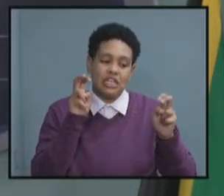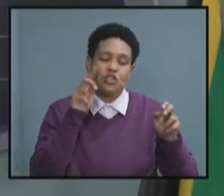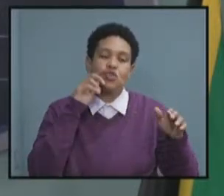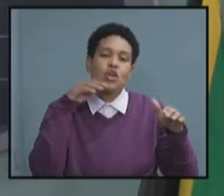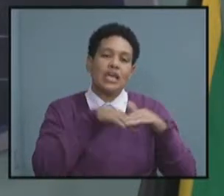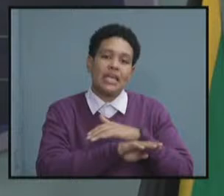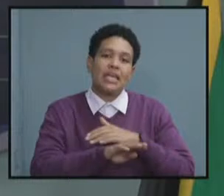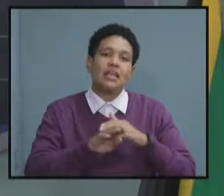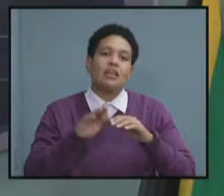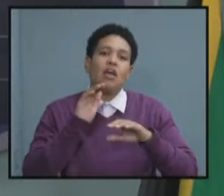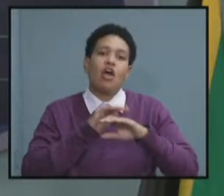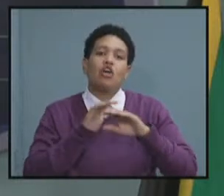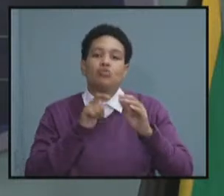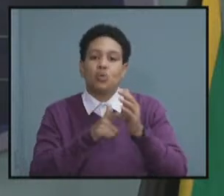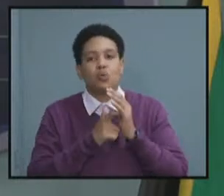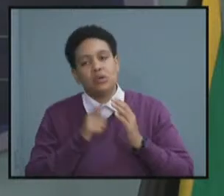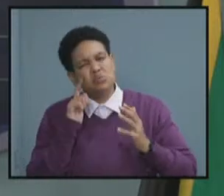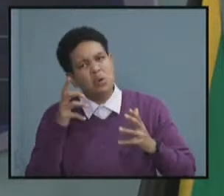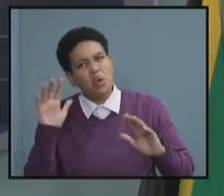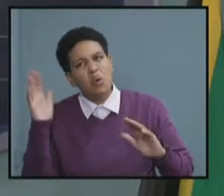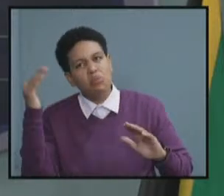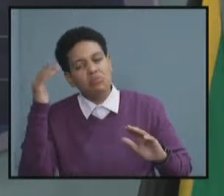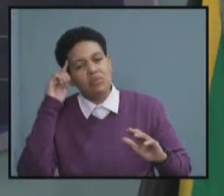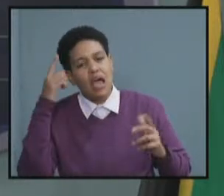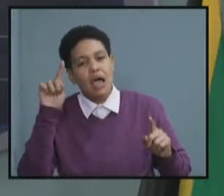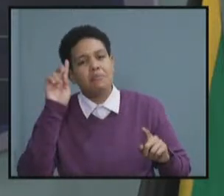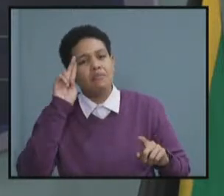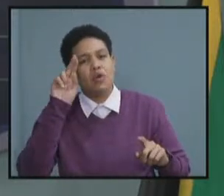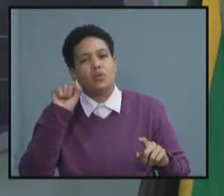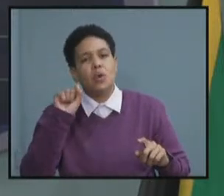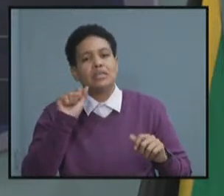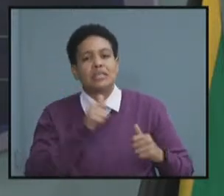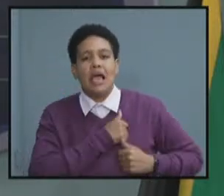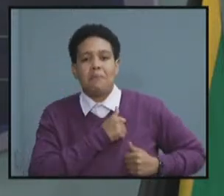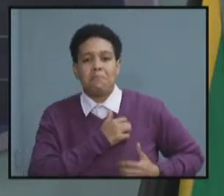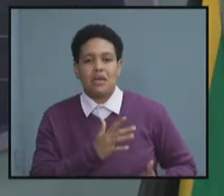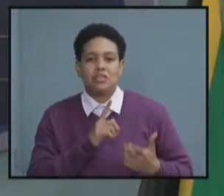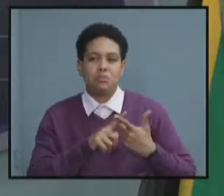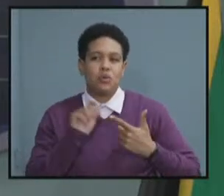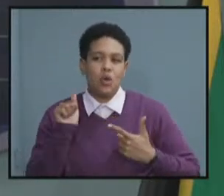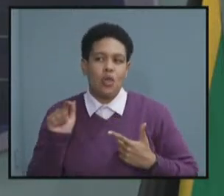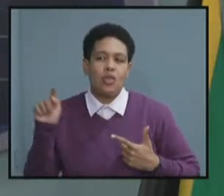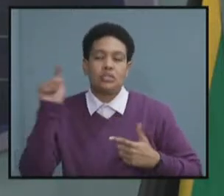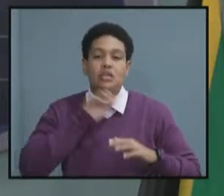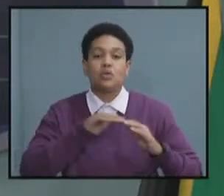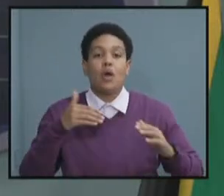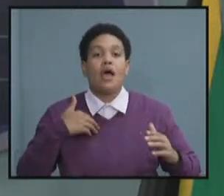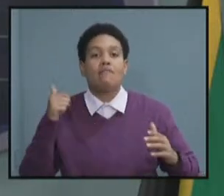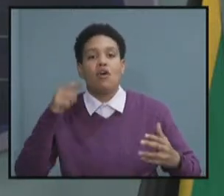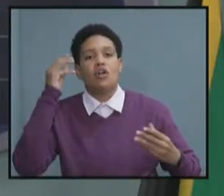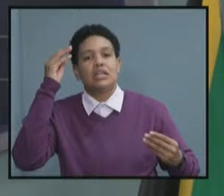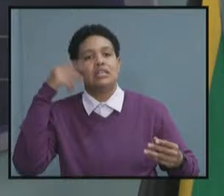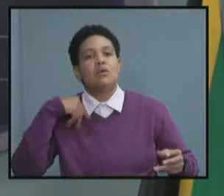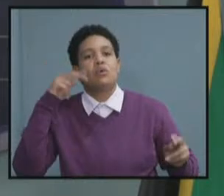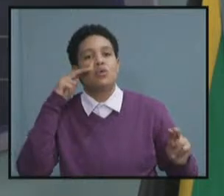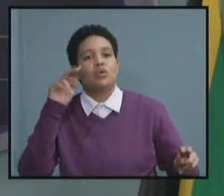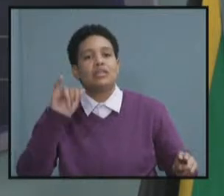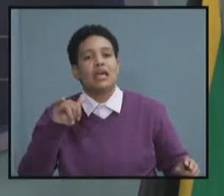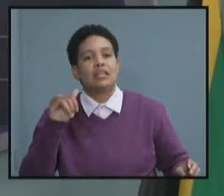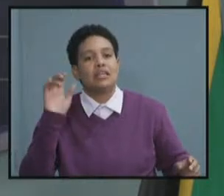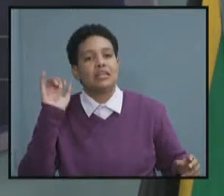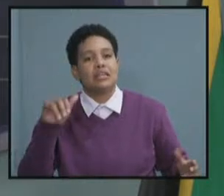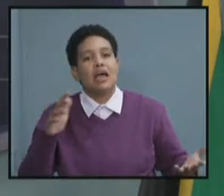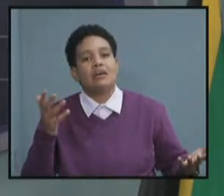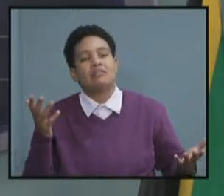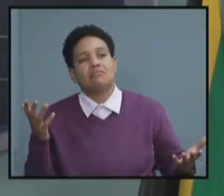in on request. That happened for the U.S. Ambassador, a number of others. I don't have all the data. I'll certainly look at that, but that